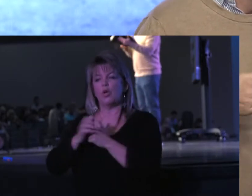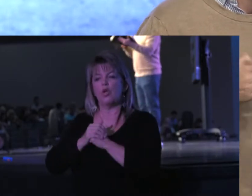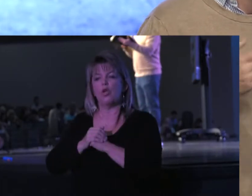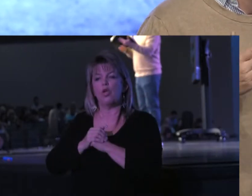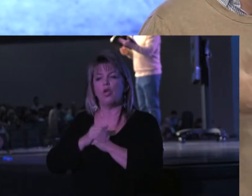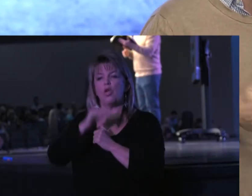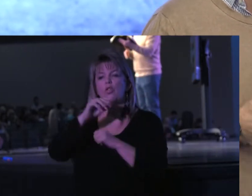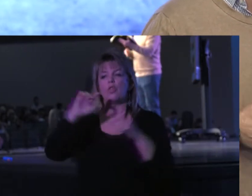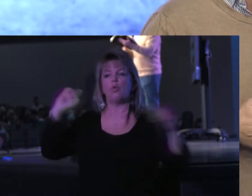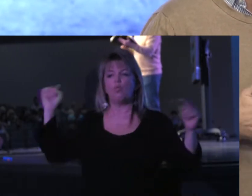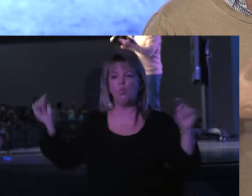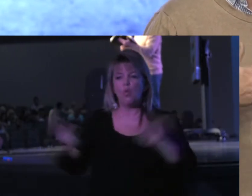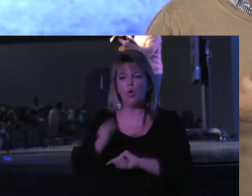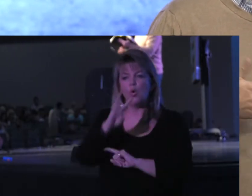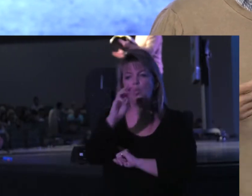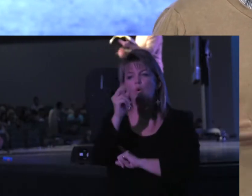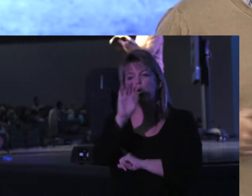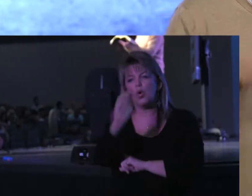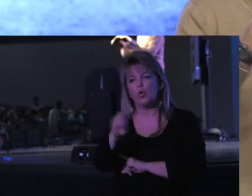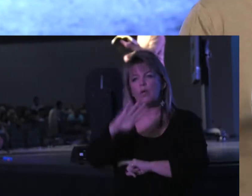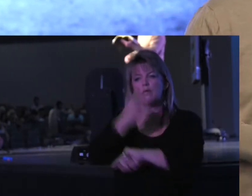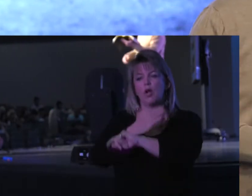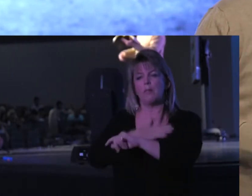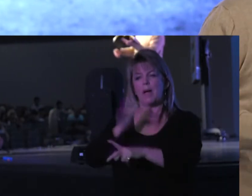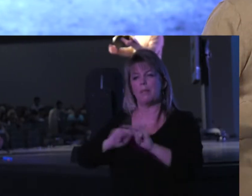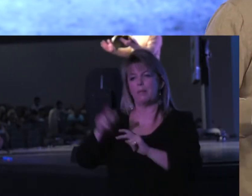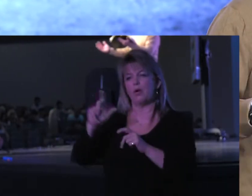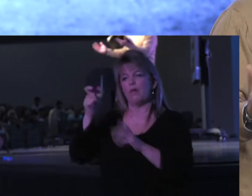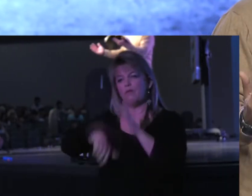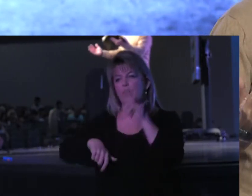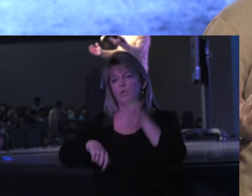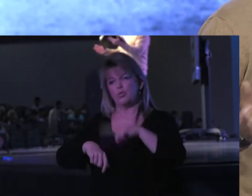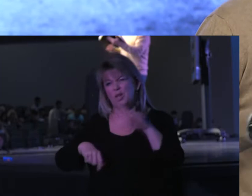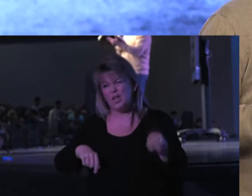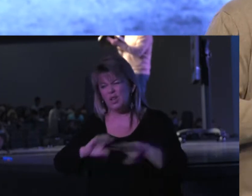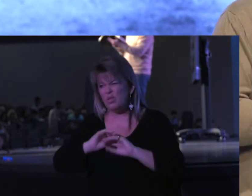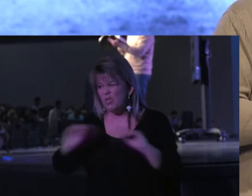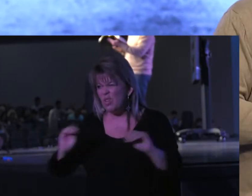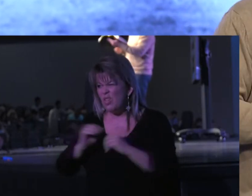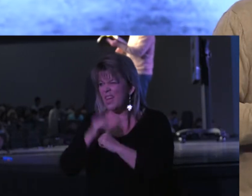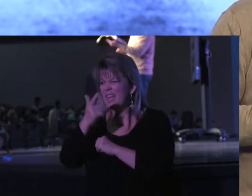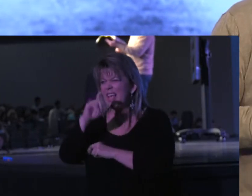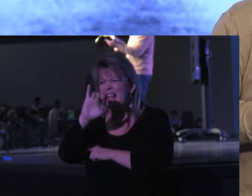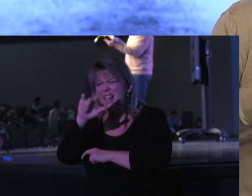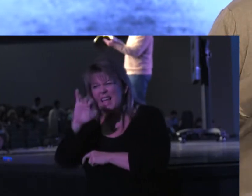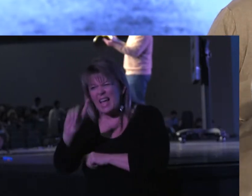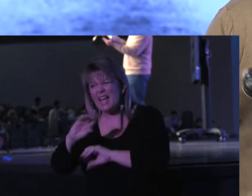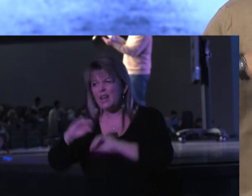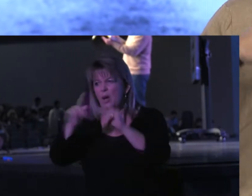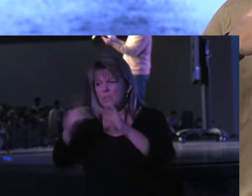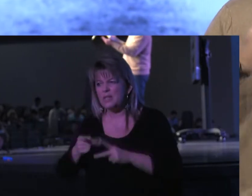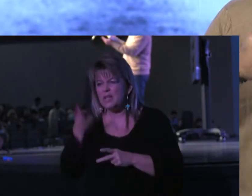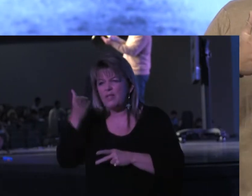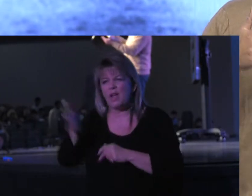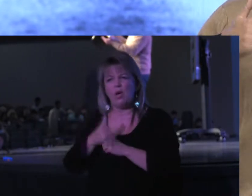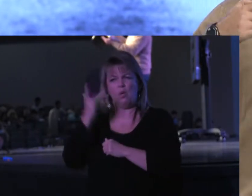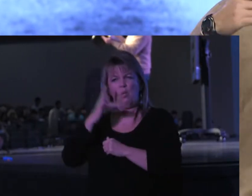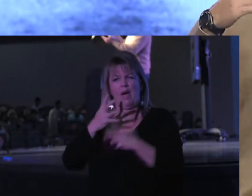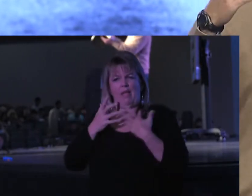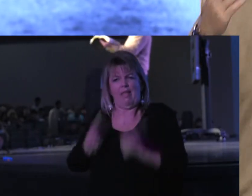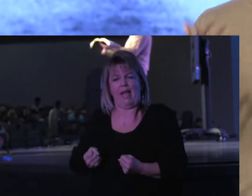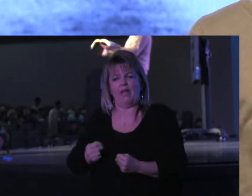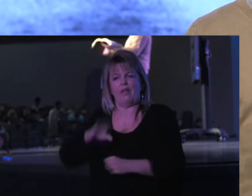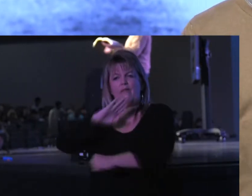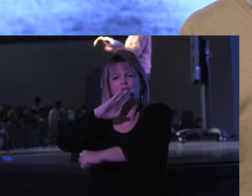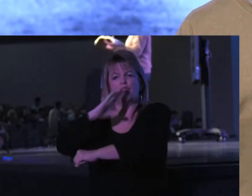wound of the daughter of my people." Verse 22. "Is there no balm in Gilead? Is there no physician there? Why then has the health of